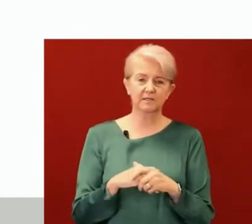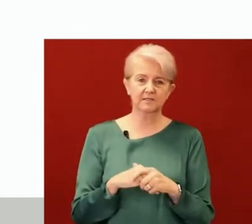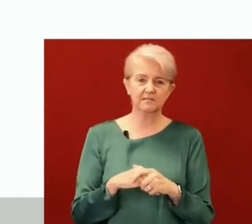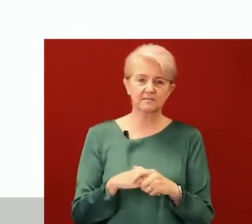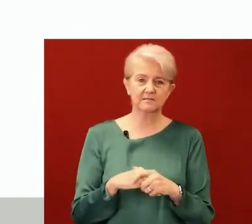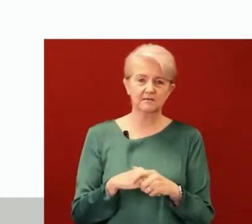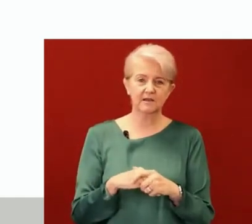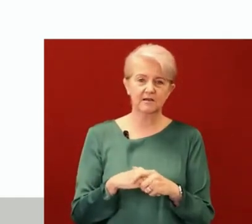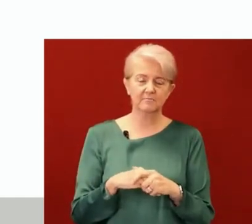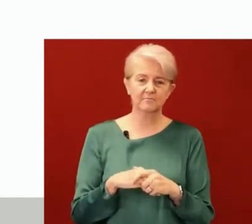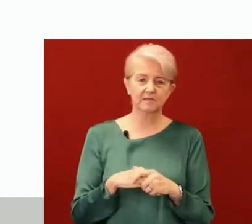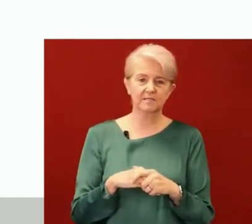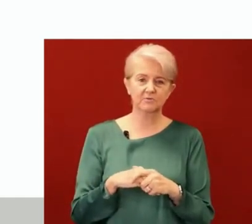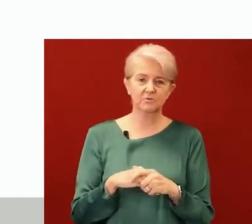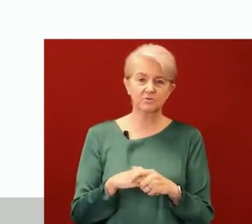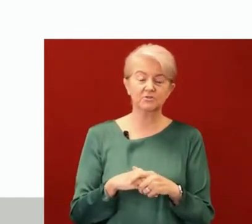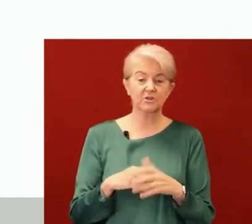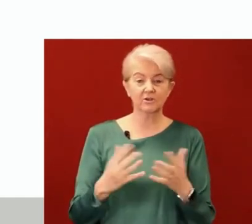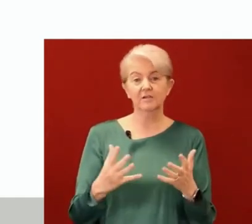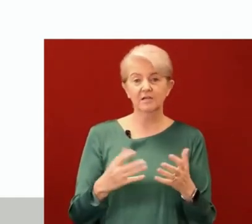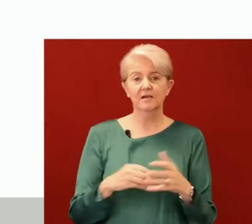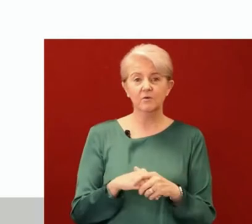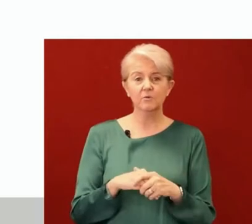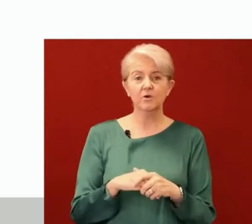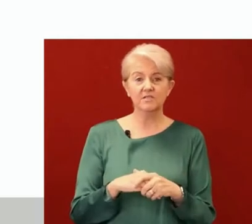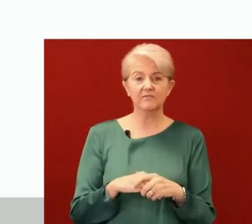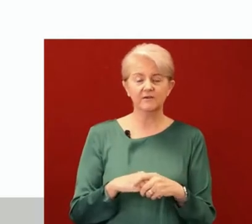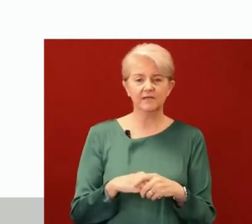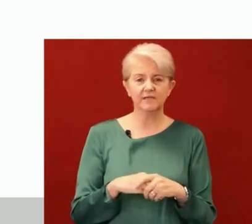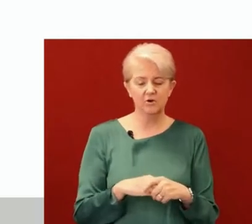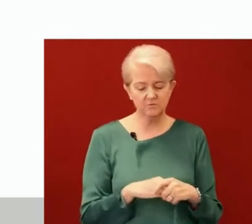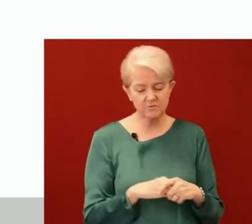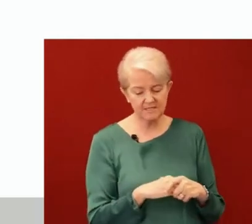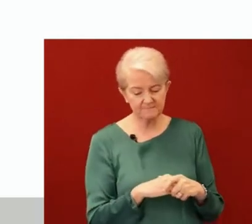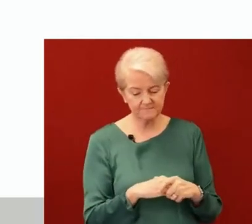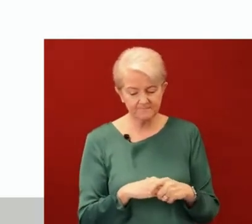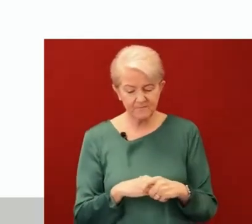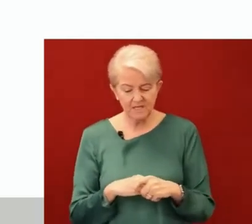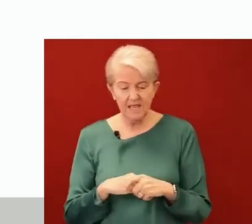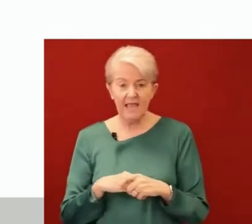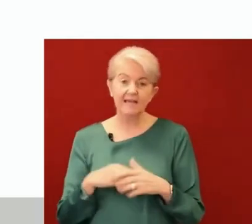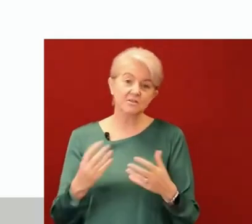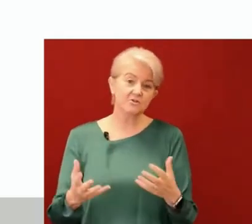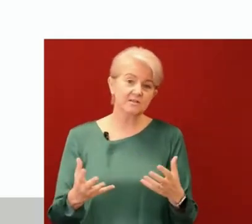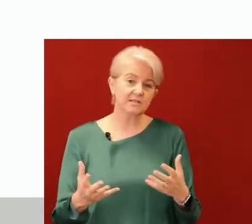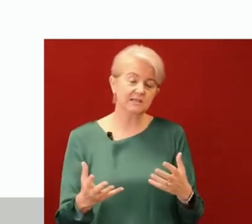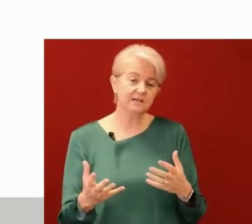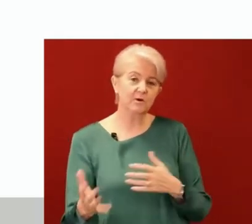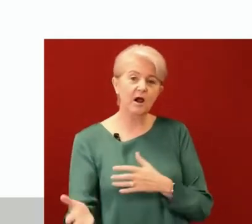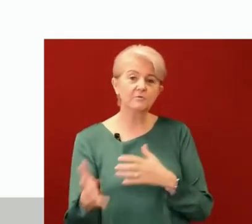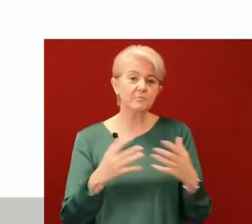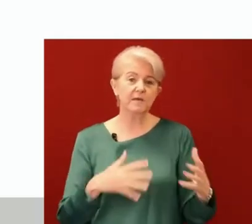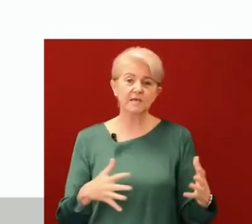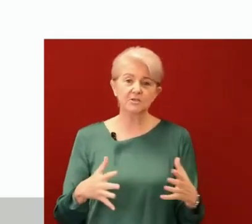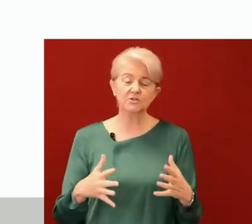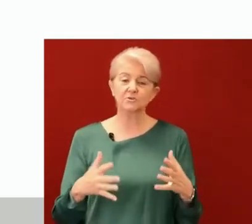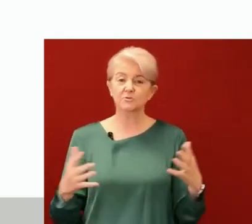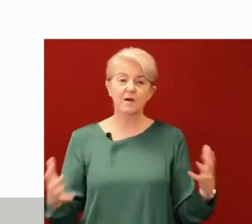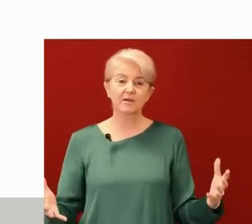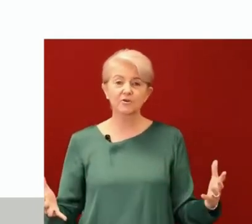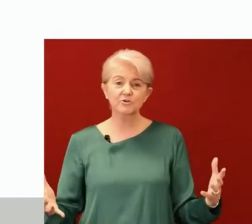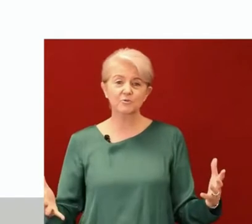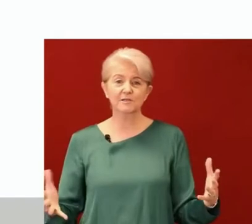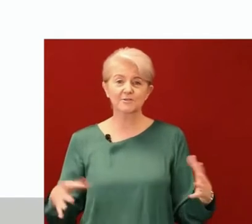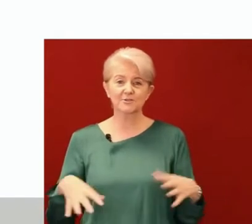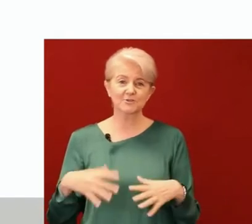Australian police force. So we were definitely a novelty. And interestingly, when I was being issued